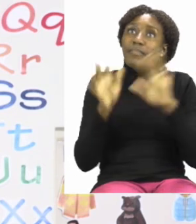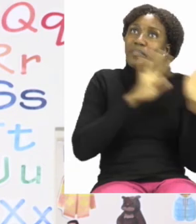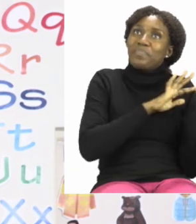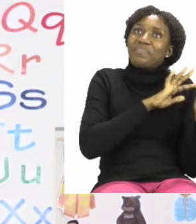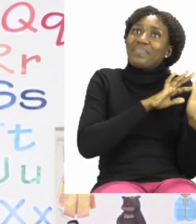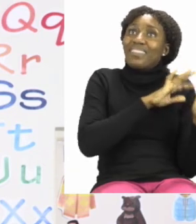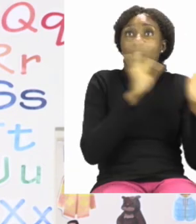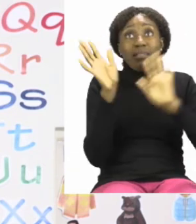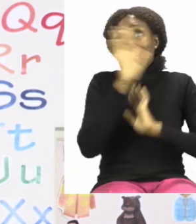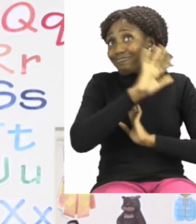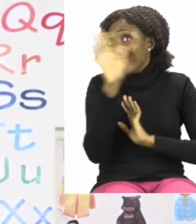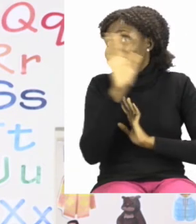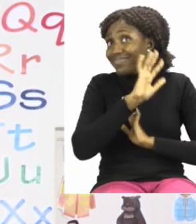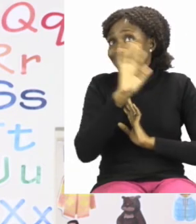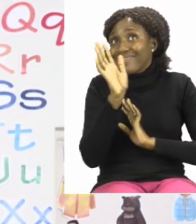Goodbye,